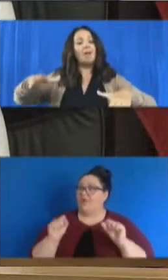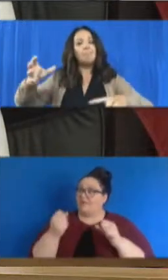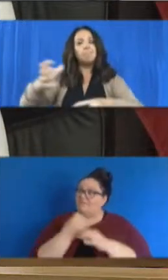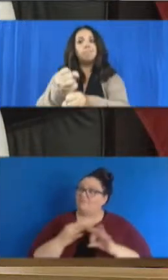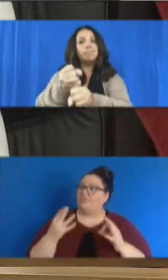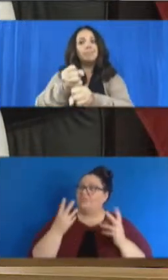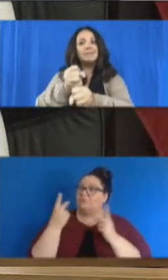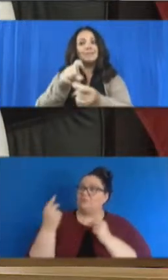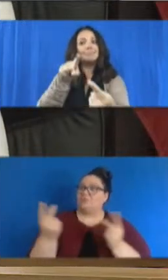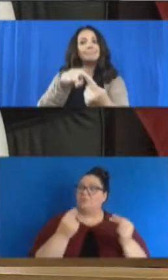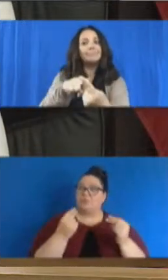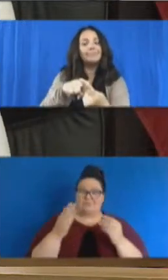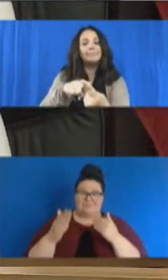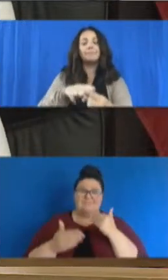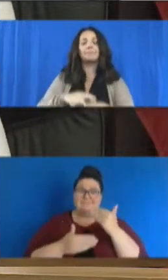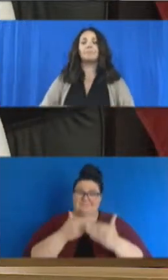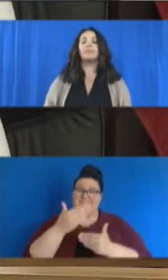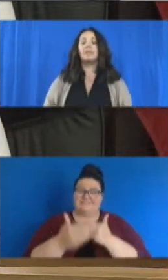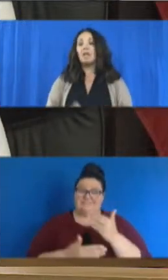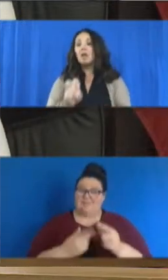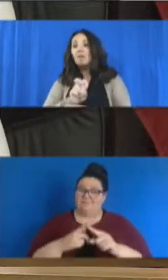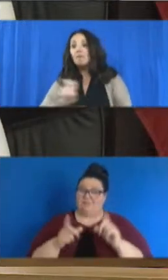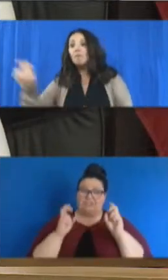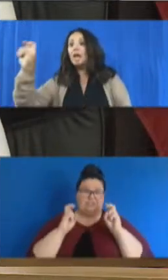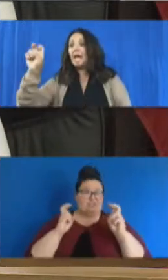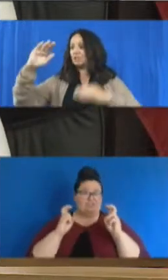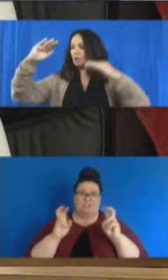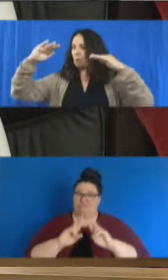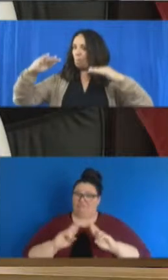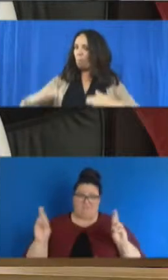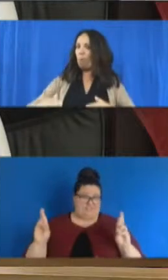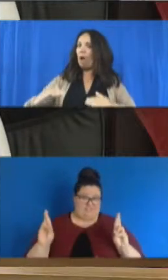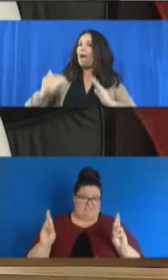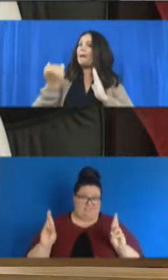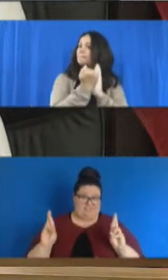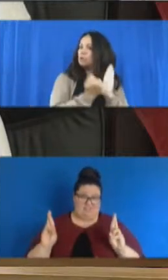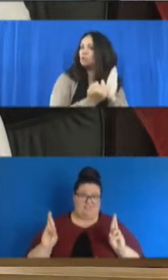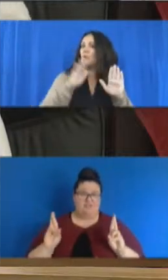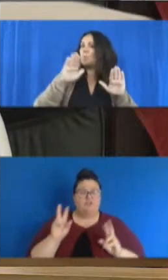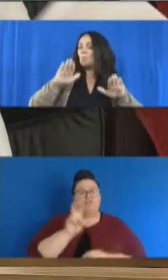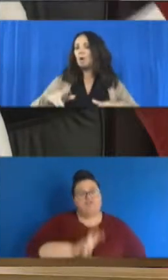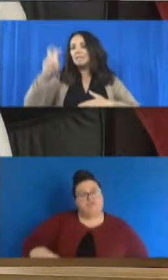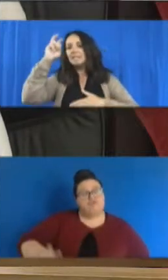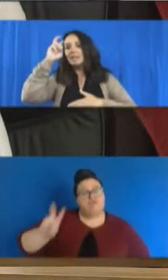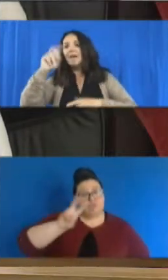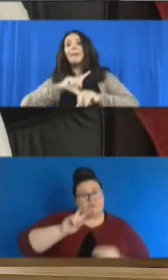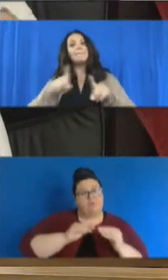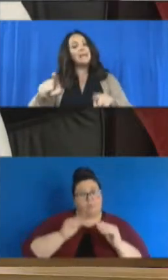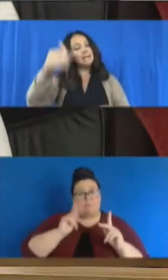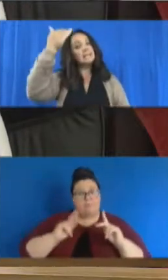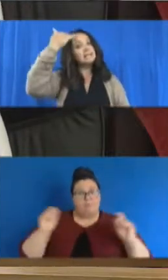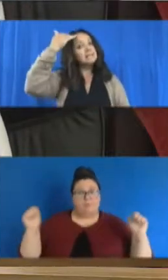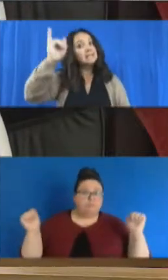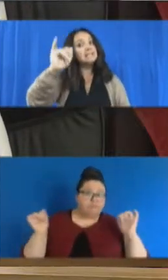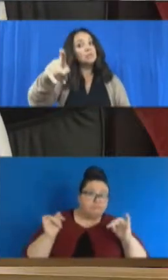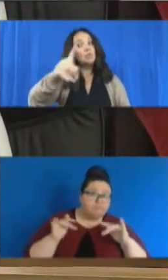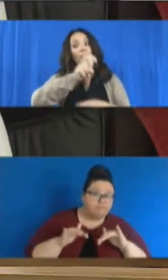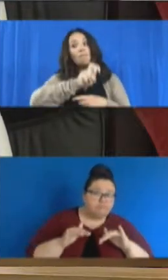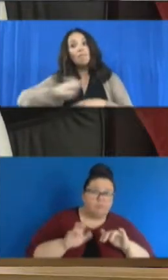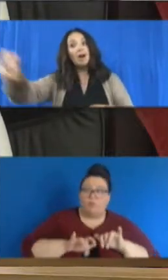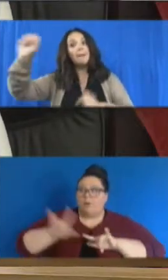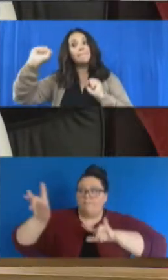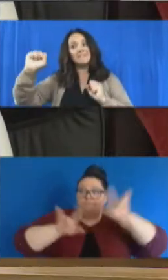through casual contact. Si vous prévoyez voyager à l'extérieur de la province, assurez-vous de